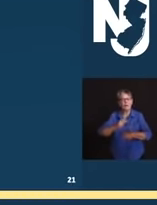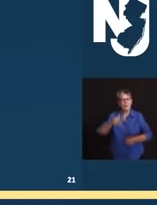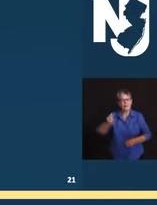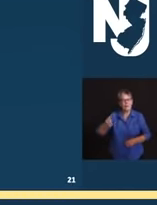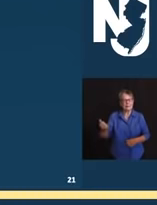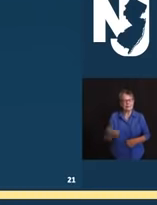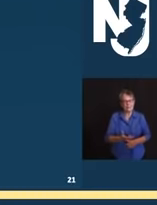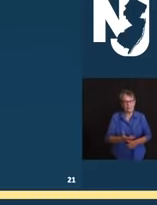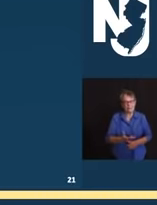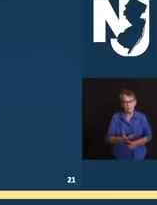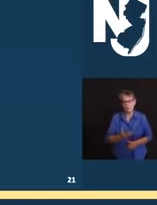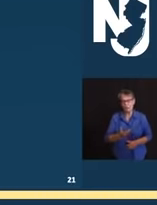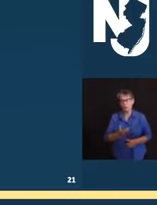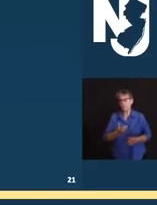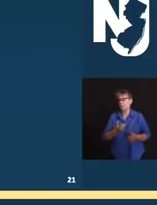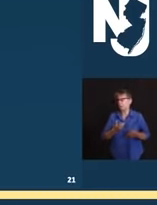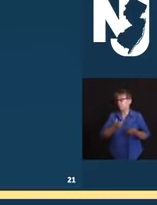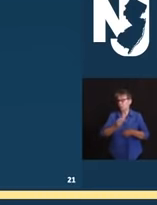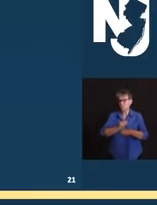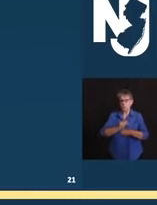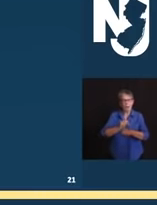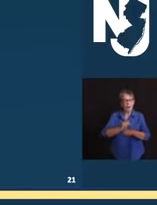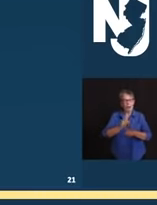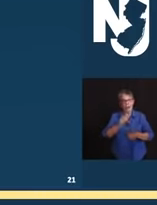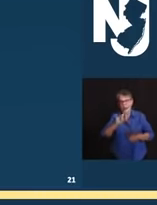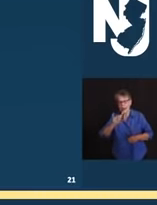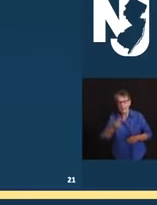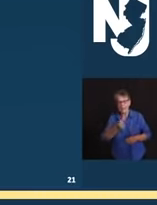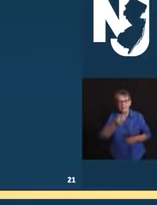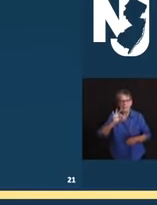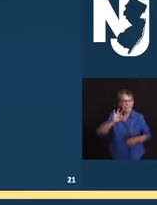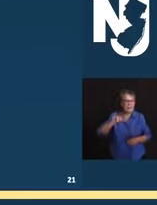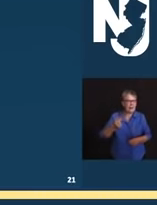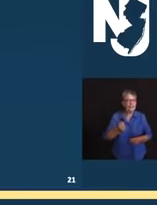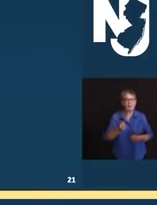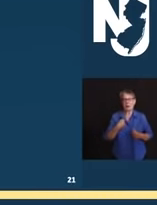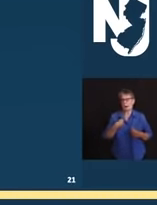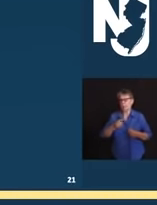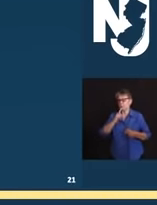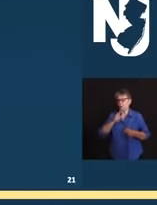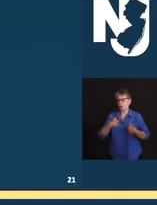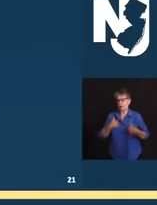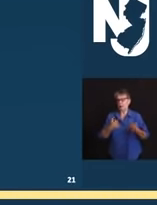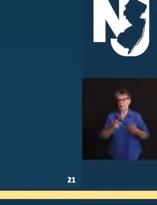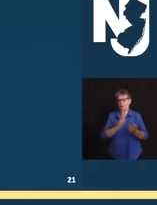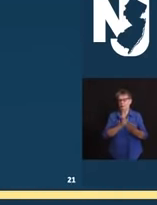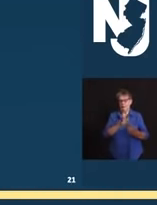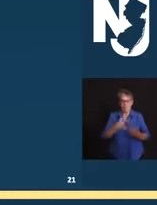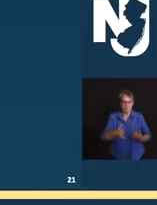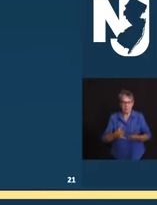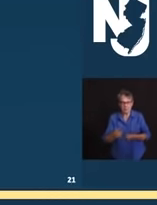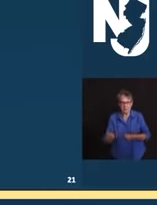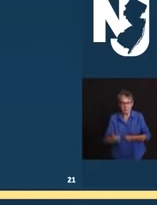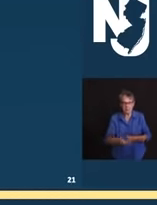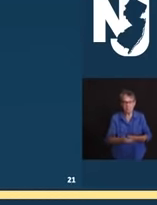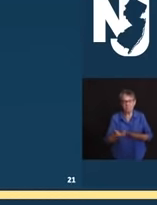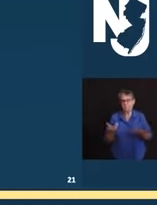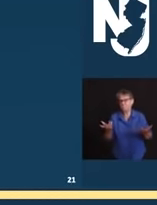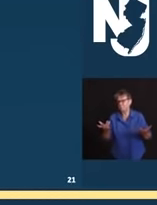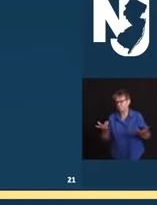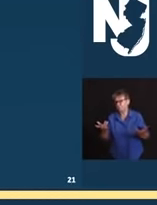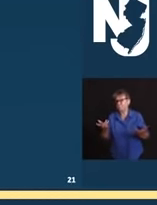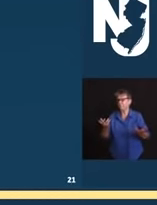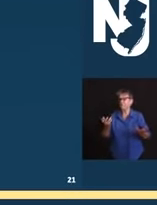he and I met at some point. And after retiring from the casino industry, he continued to work as a security guard for the Atlantic